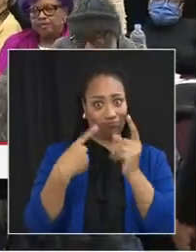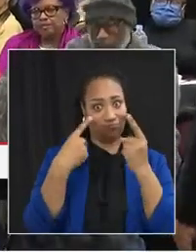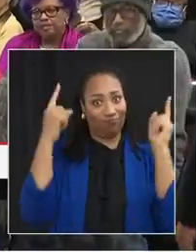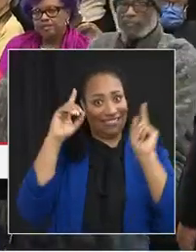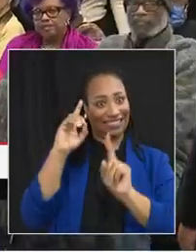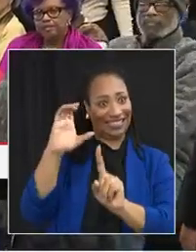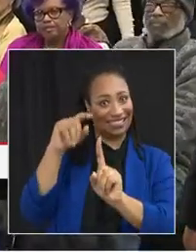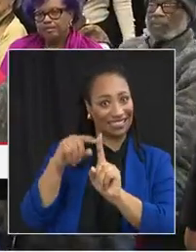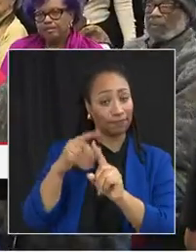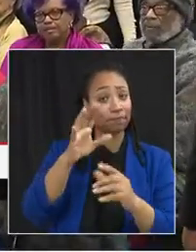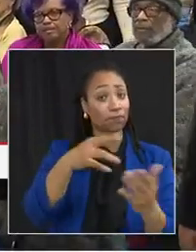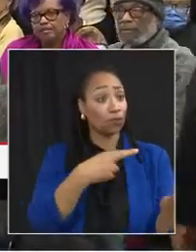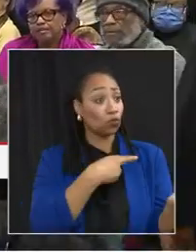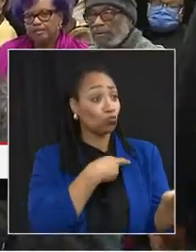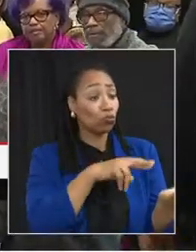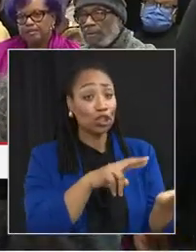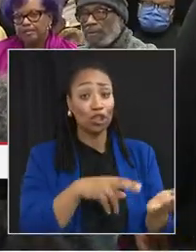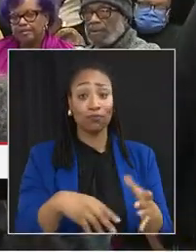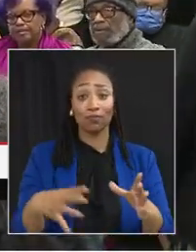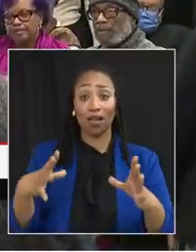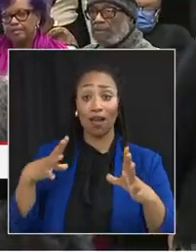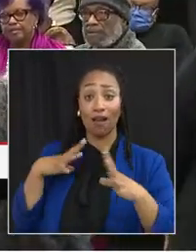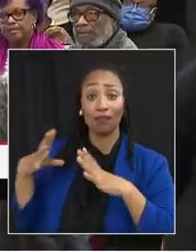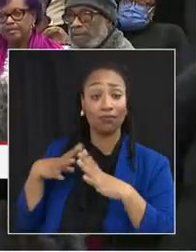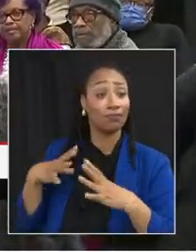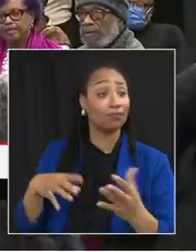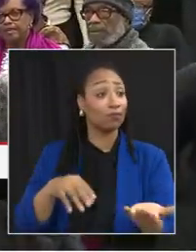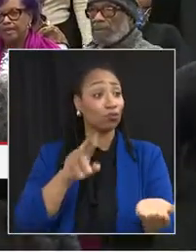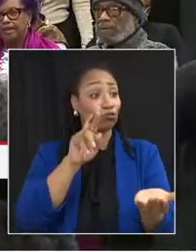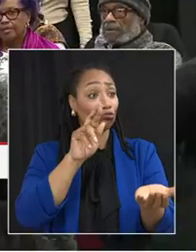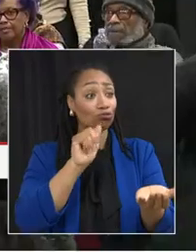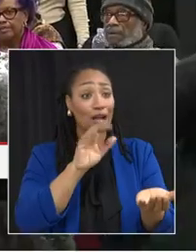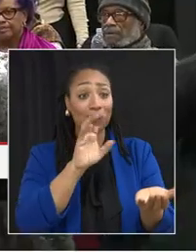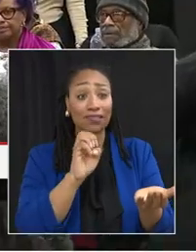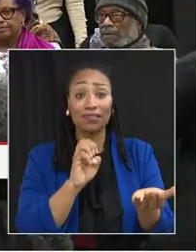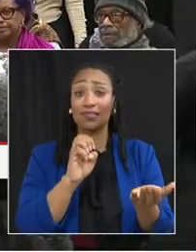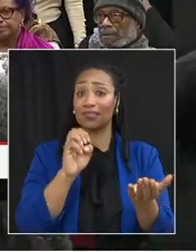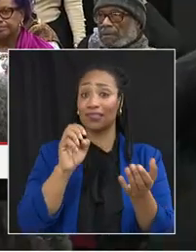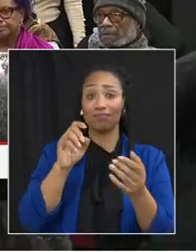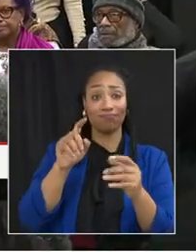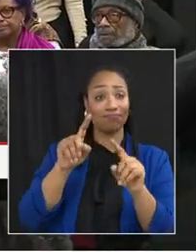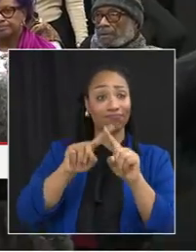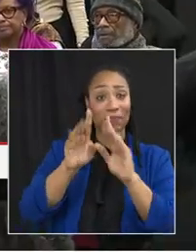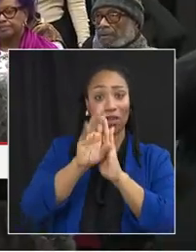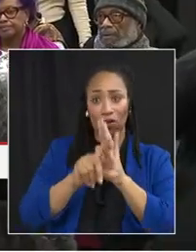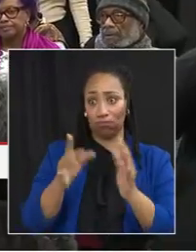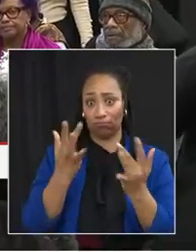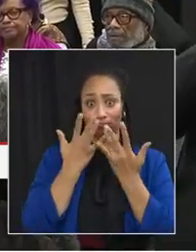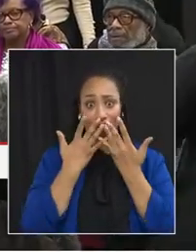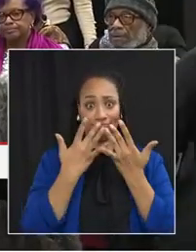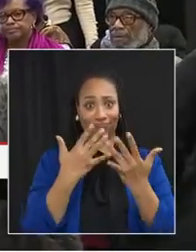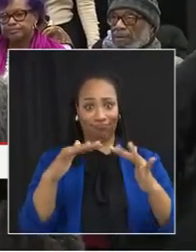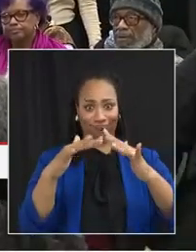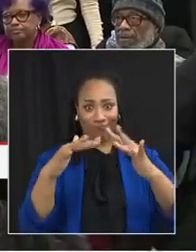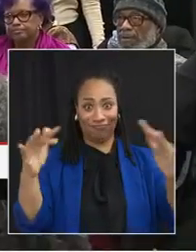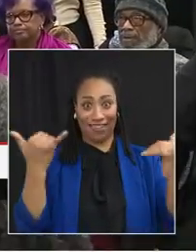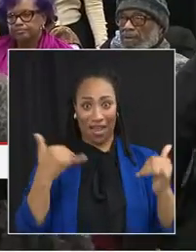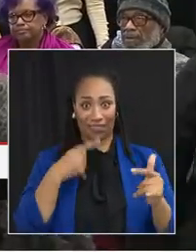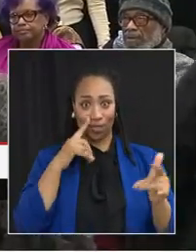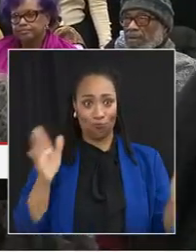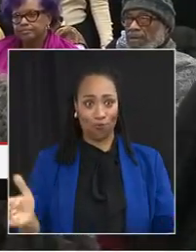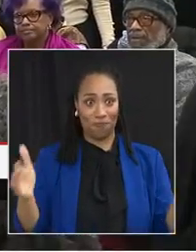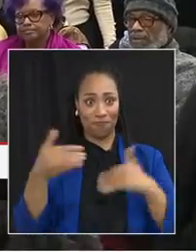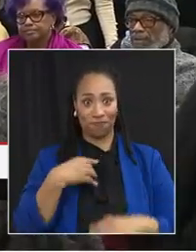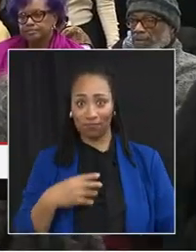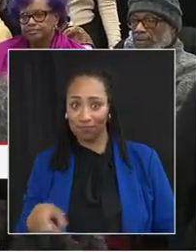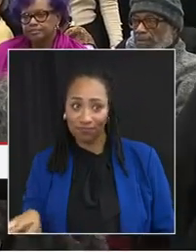whatever, I just want to say I look around this room in my 86th year of living on the planet and say diversity that